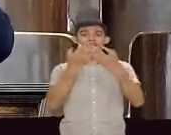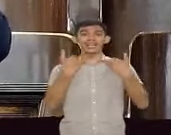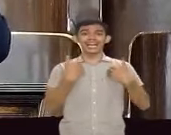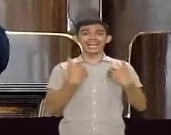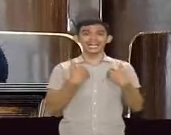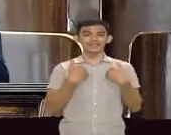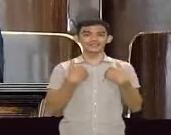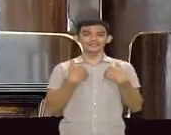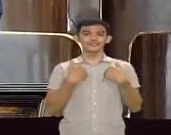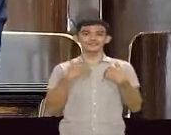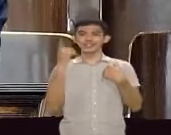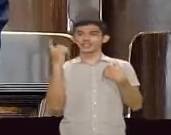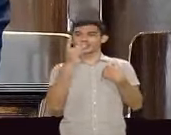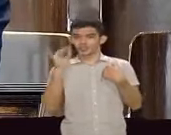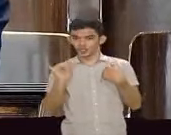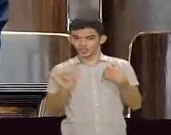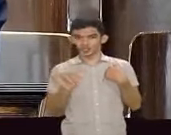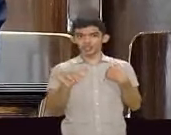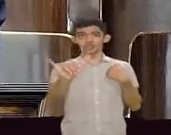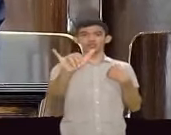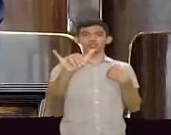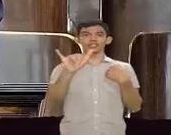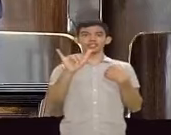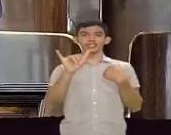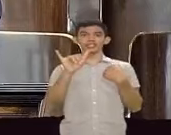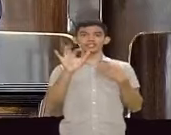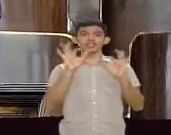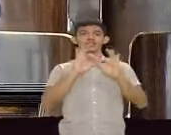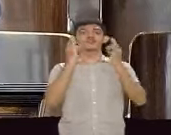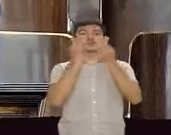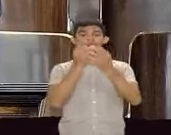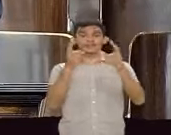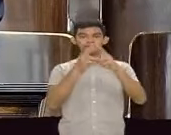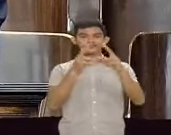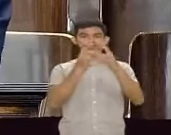an eternal family that is more important.